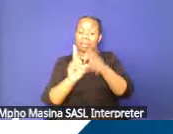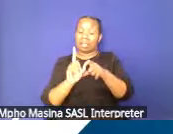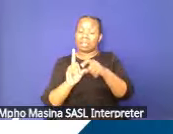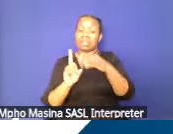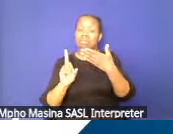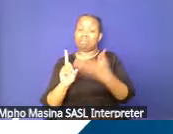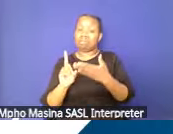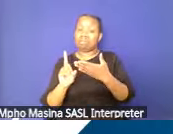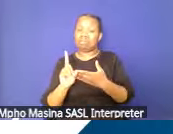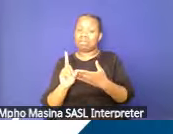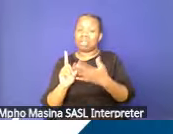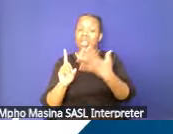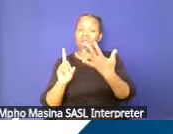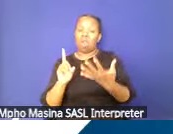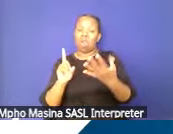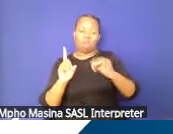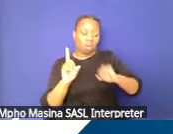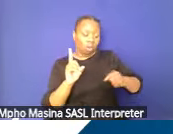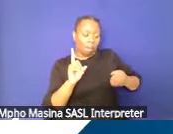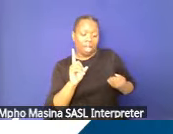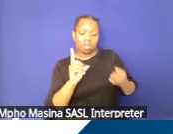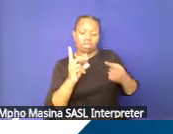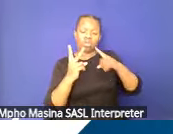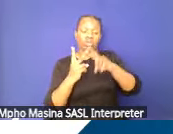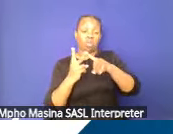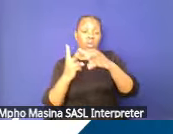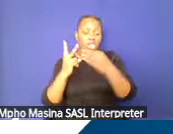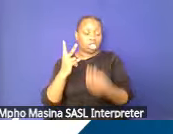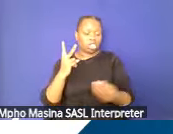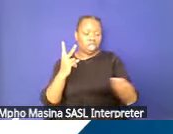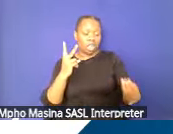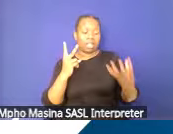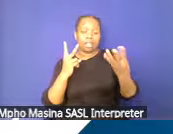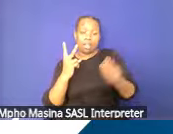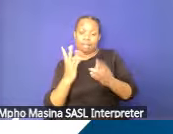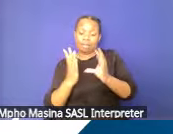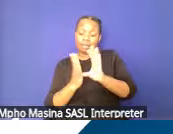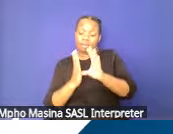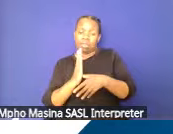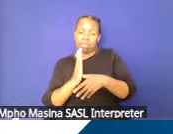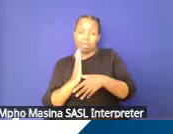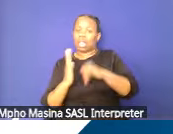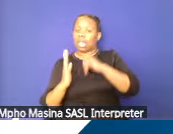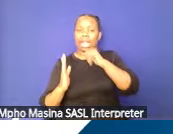his or her spouse or his or her child has a disability or not.